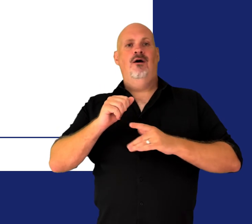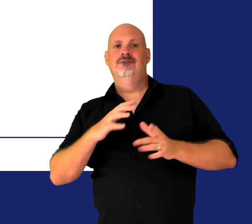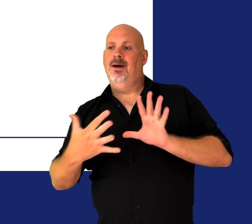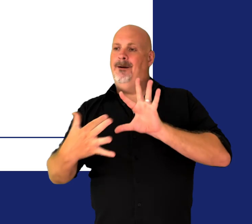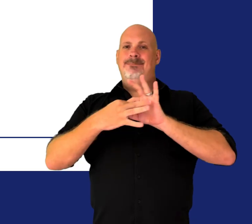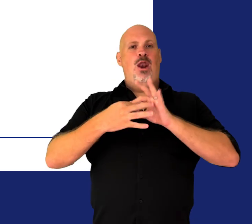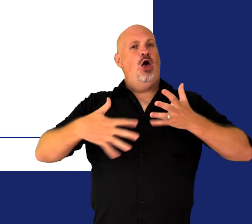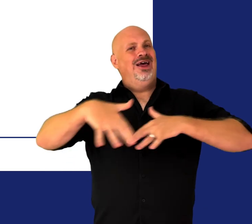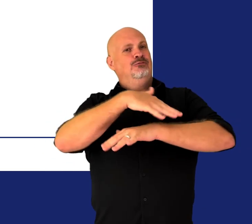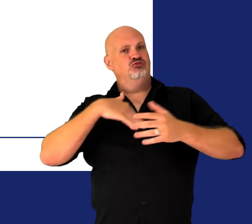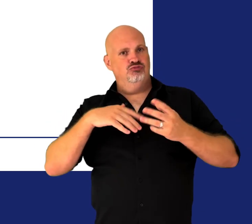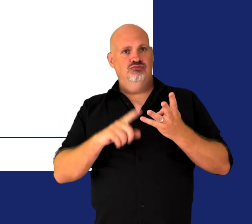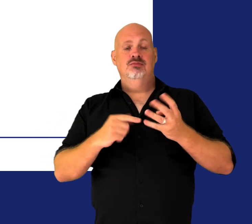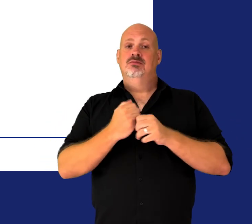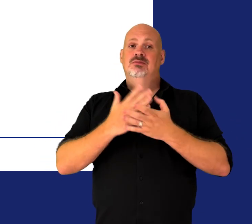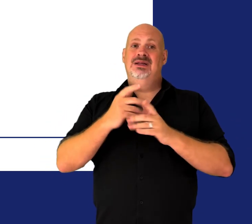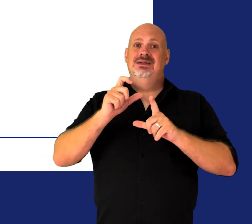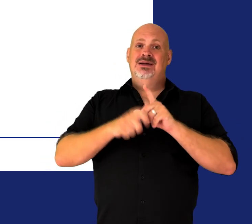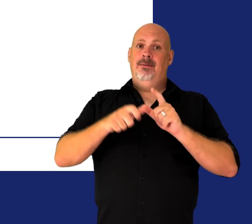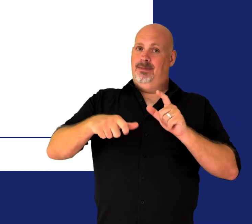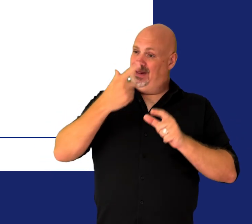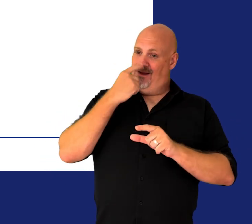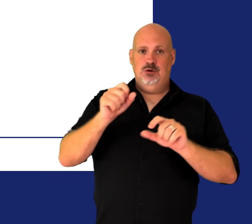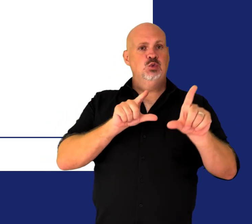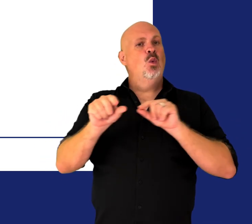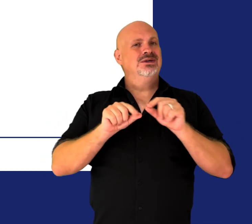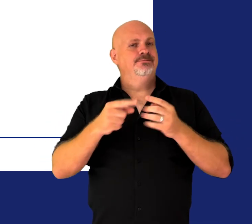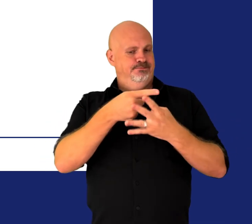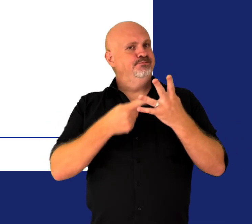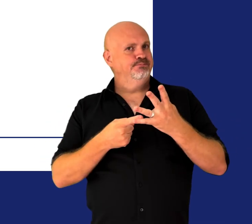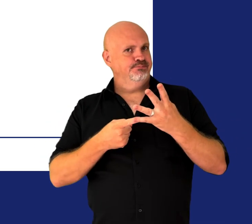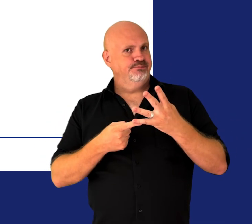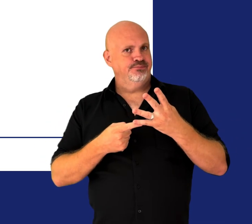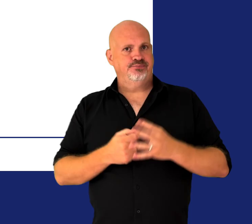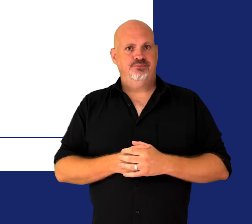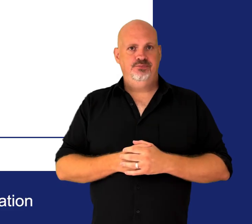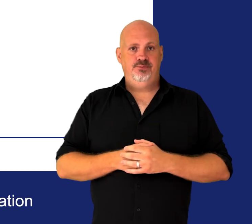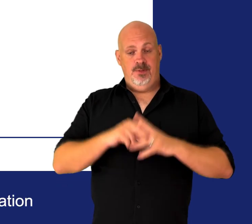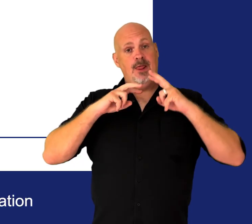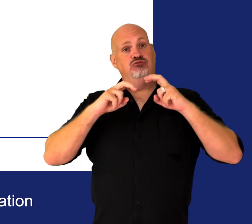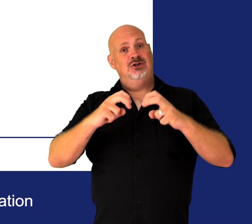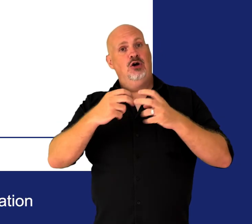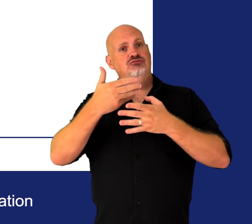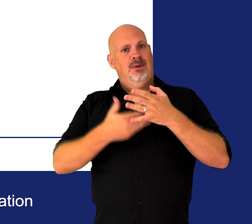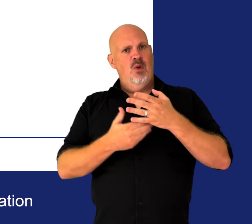3, create a culture of belonging, and then 4, ensure disabled people have choice. The research report does go into much